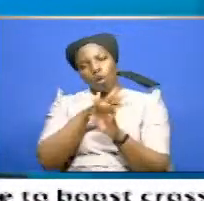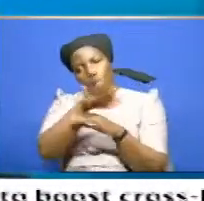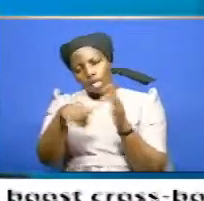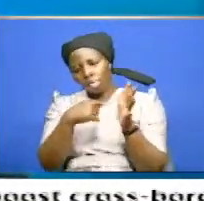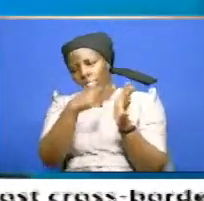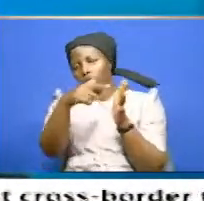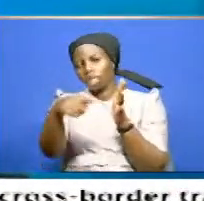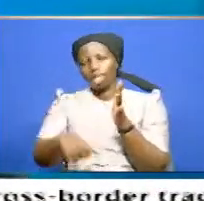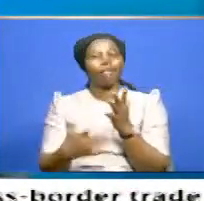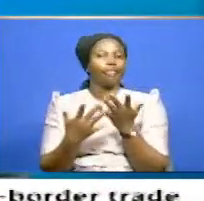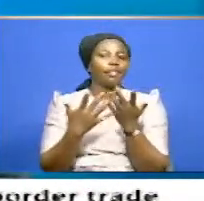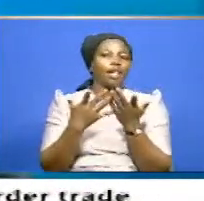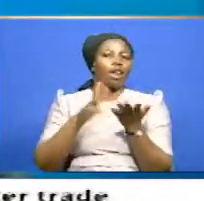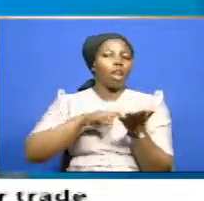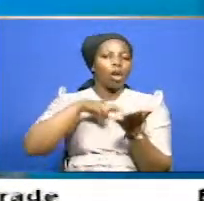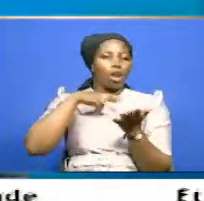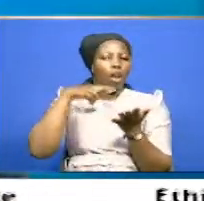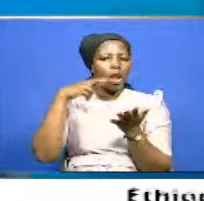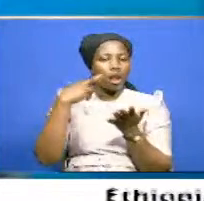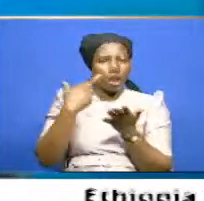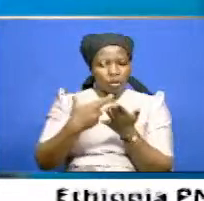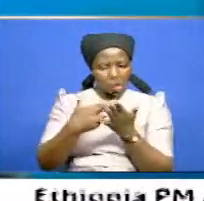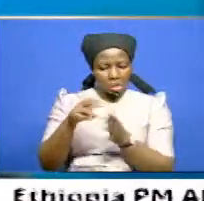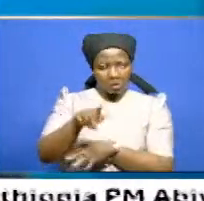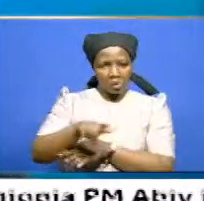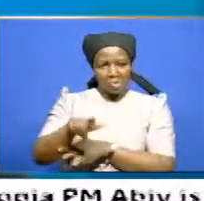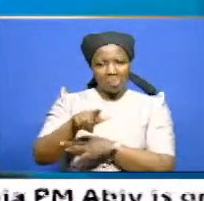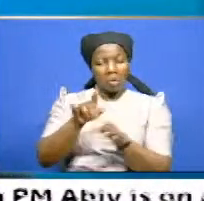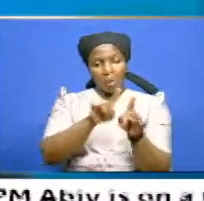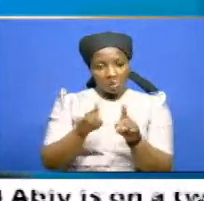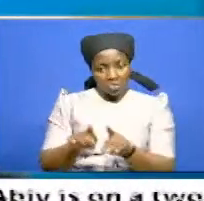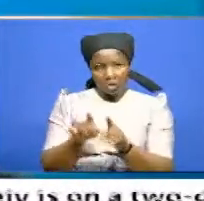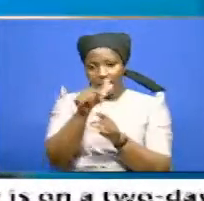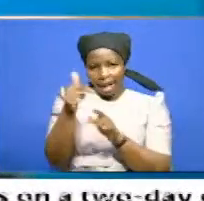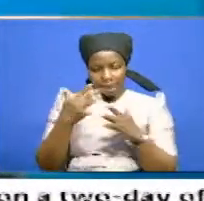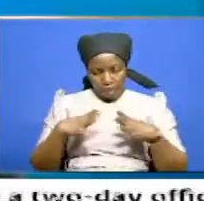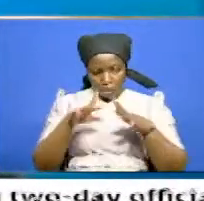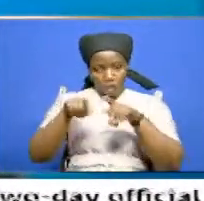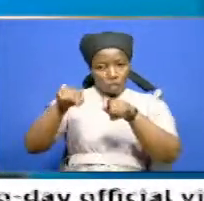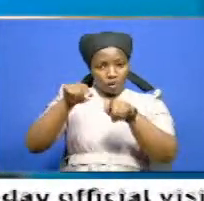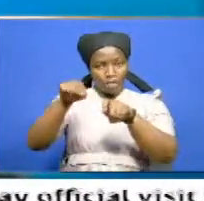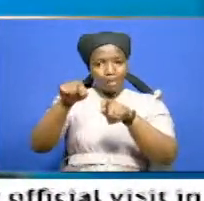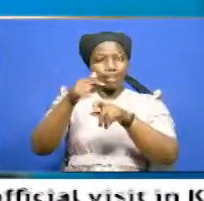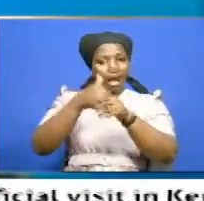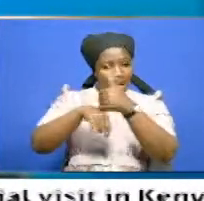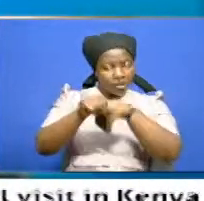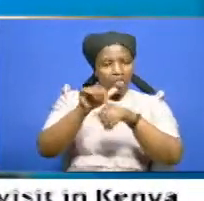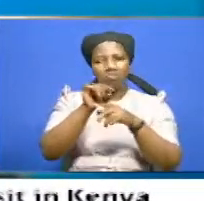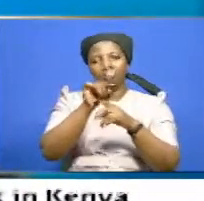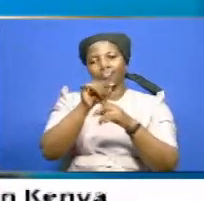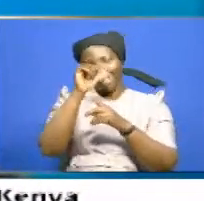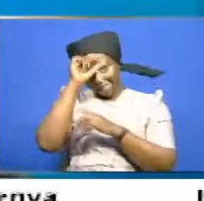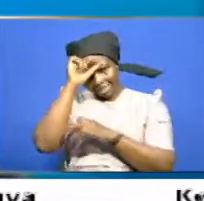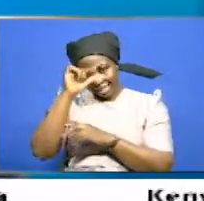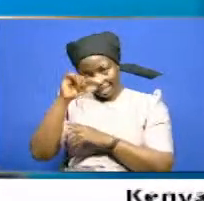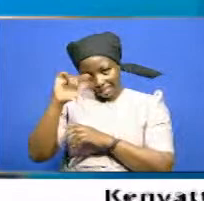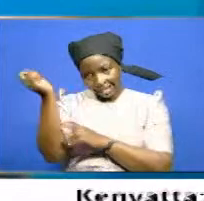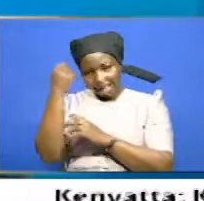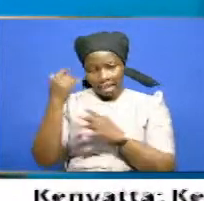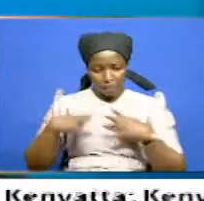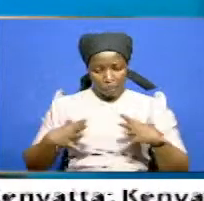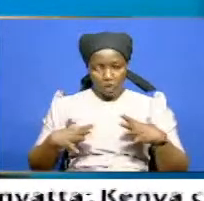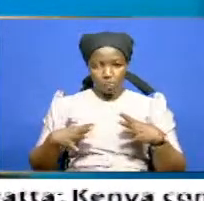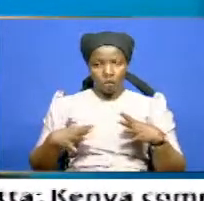local resources. The other thing is also the people who are actually running these are Kenyans. Most of the time when you come to Oxfam, most of the people who are running these things are Kenyans. And